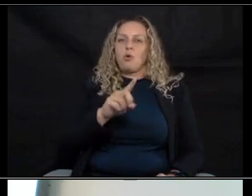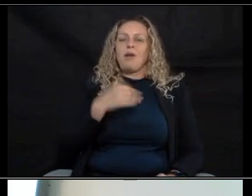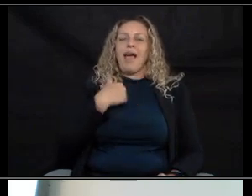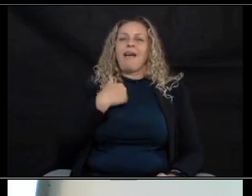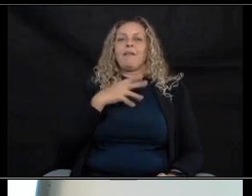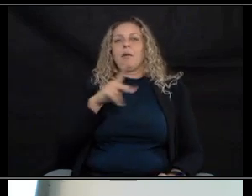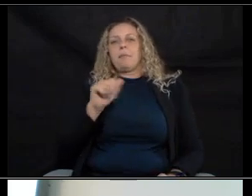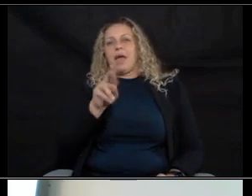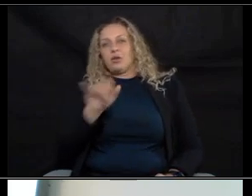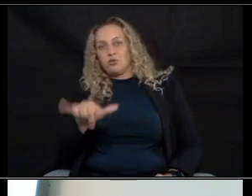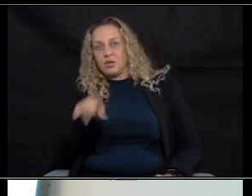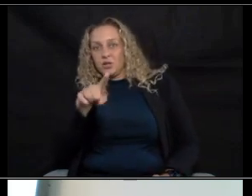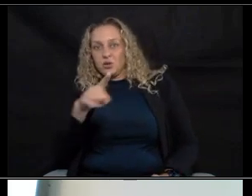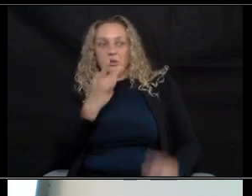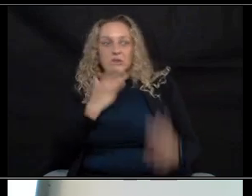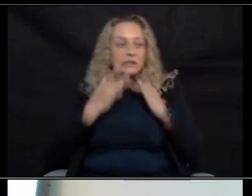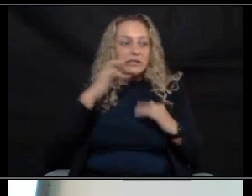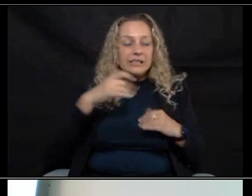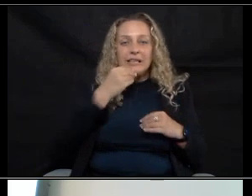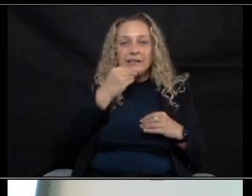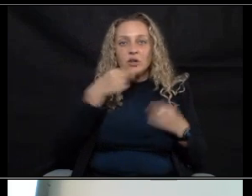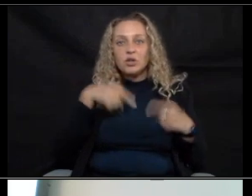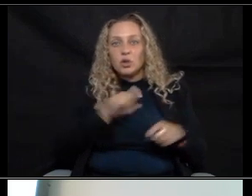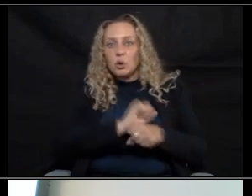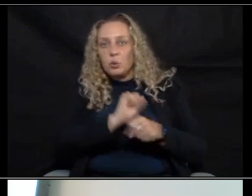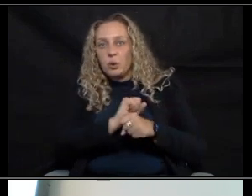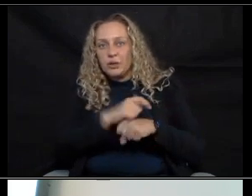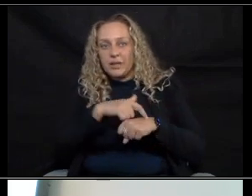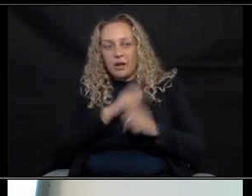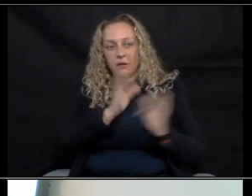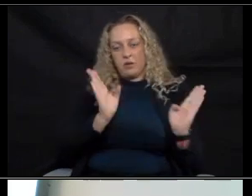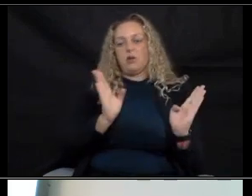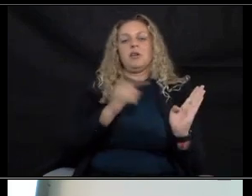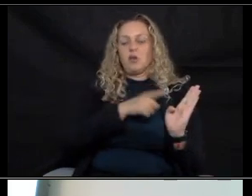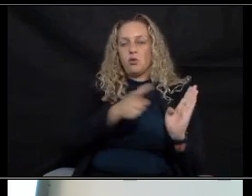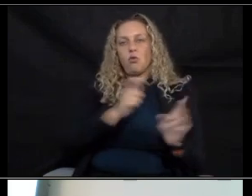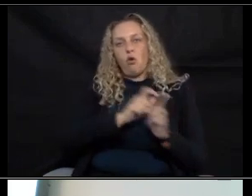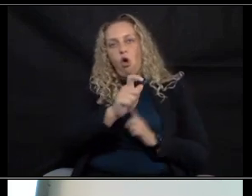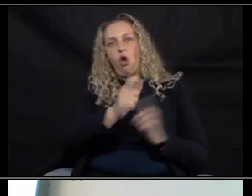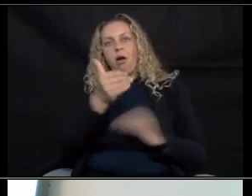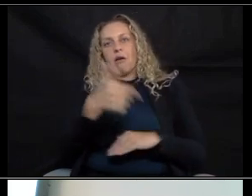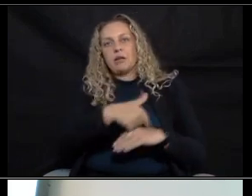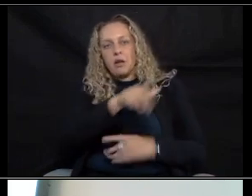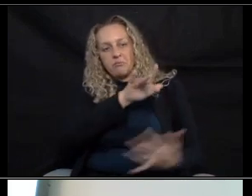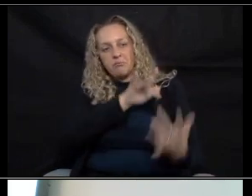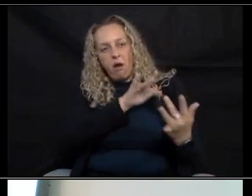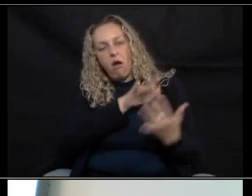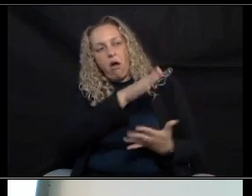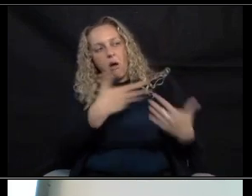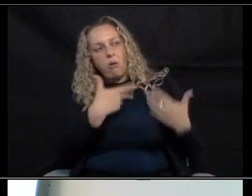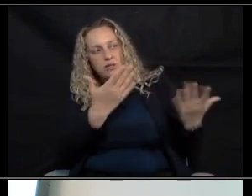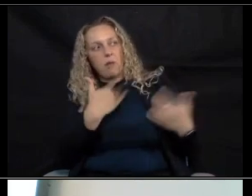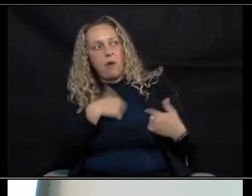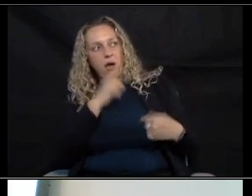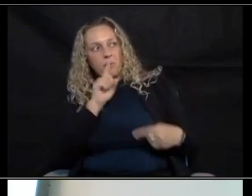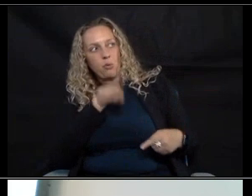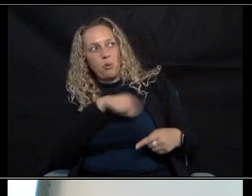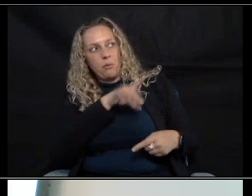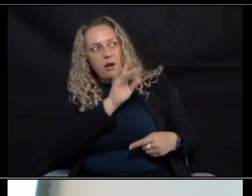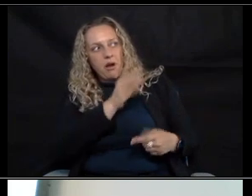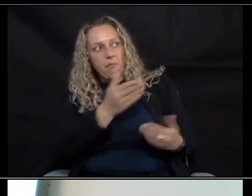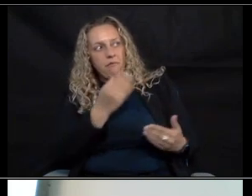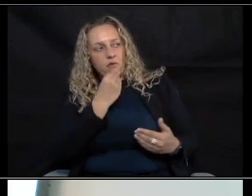ever desperate and need food during working hours, give them a call ahead of time to let them know you're on your way to pick up some